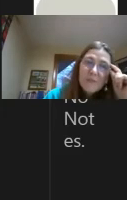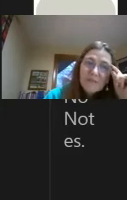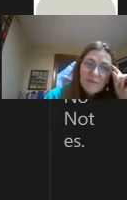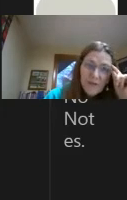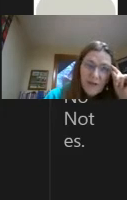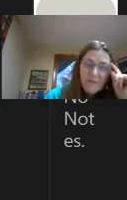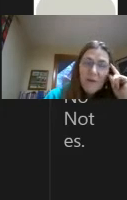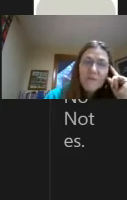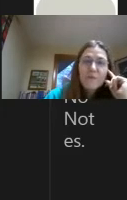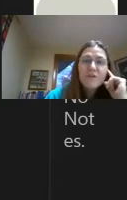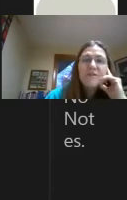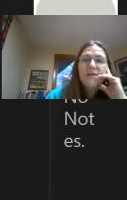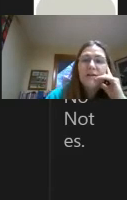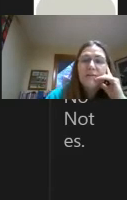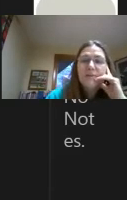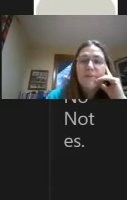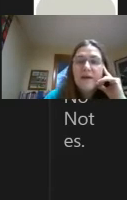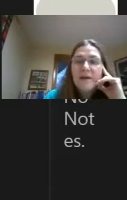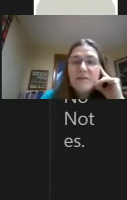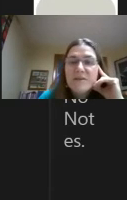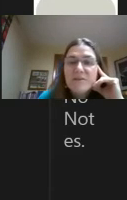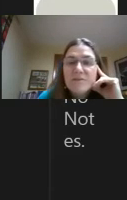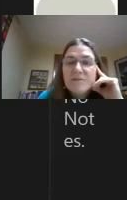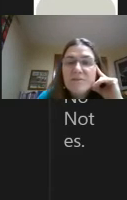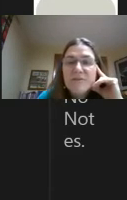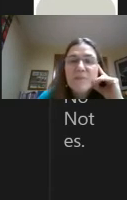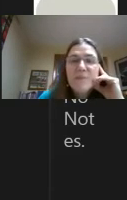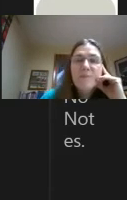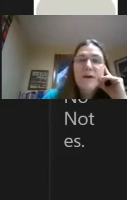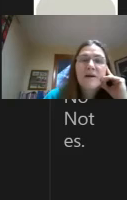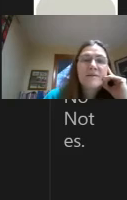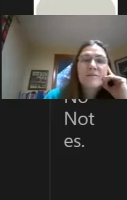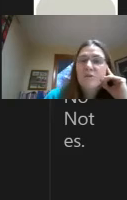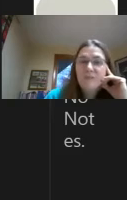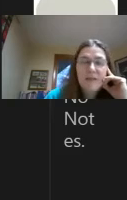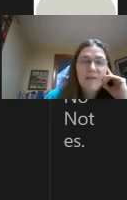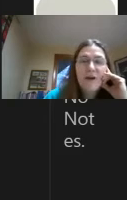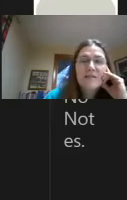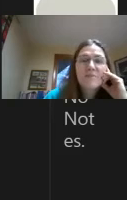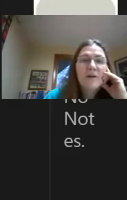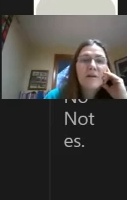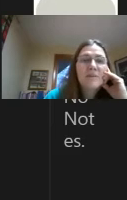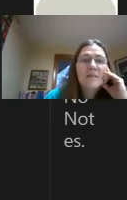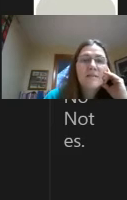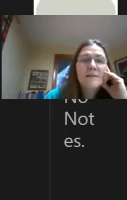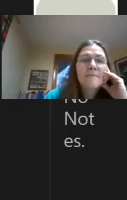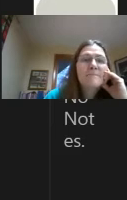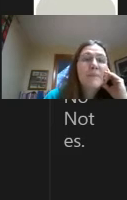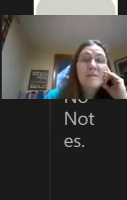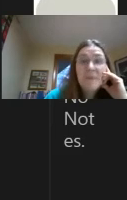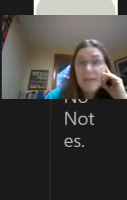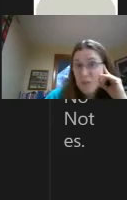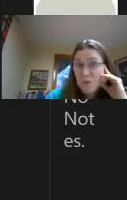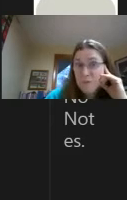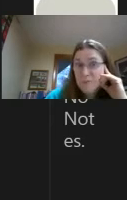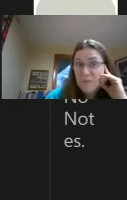an expensive kind of lime to purchase. Comes in a bag. I think these are 50-pound bags sold at many of our ag supply companies,